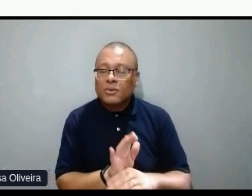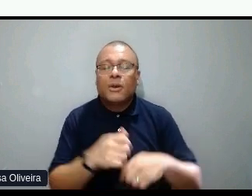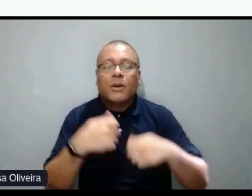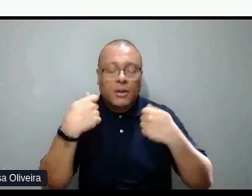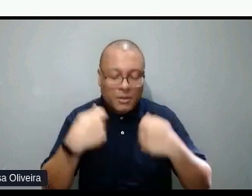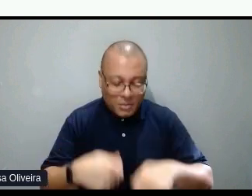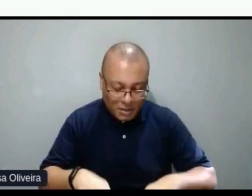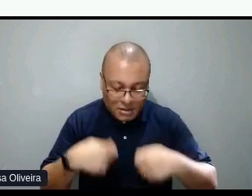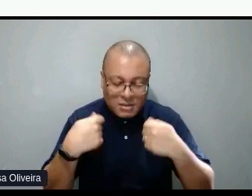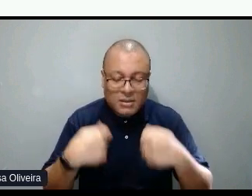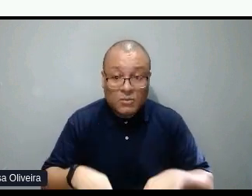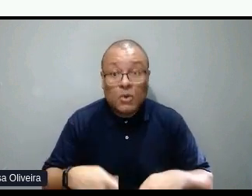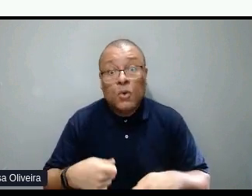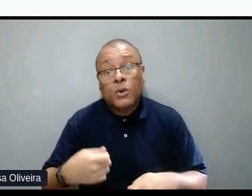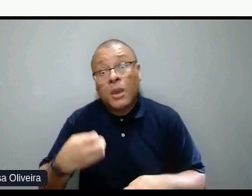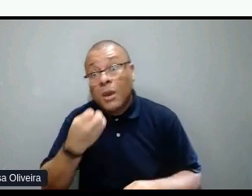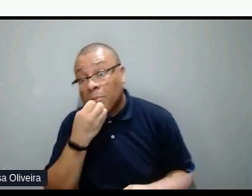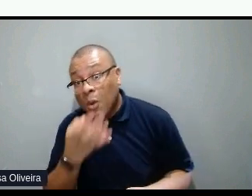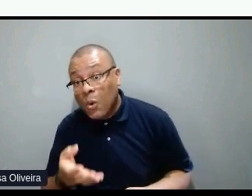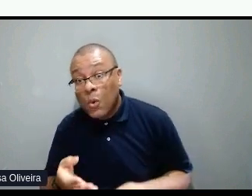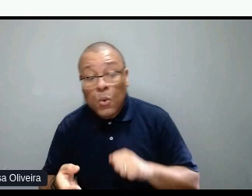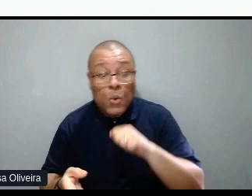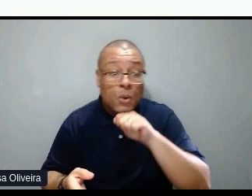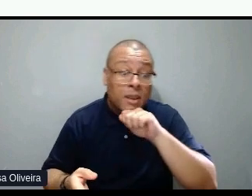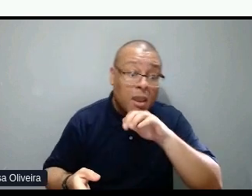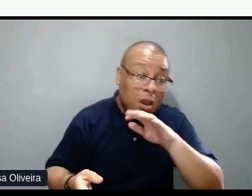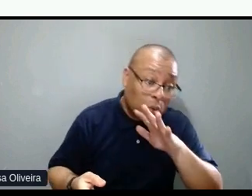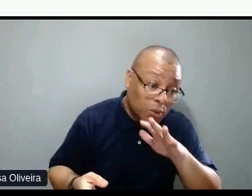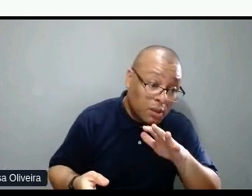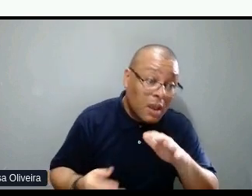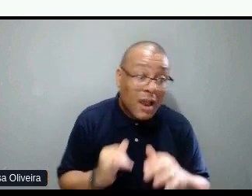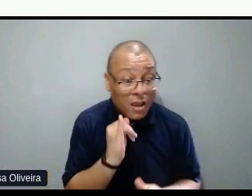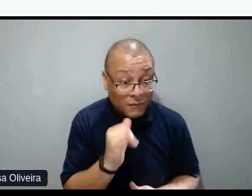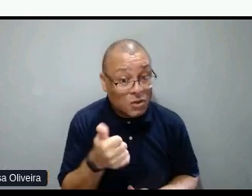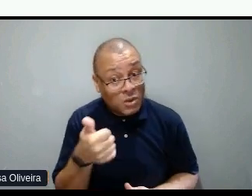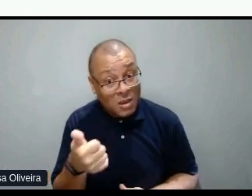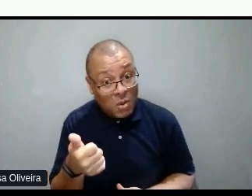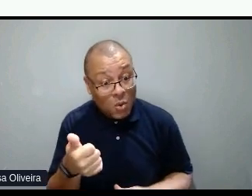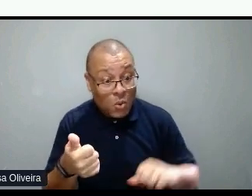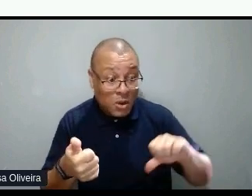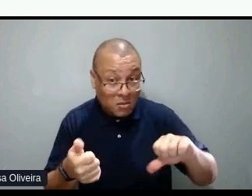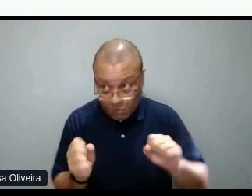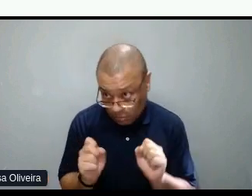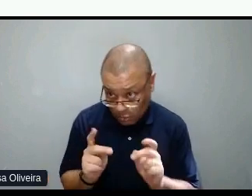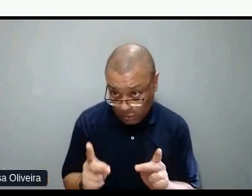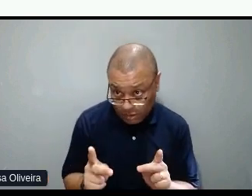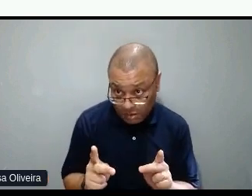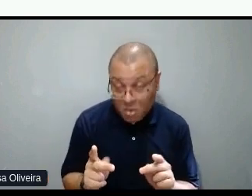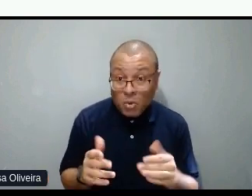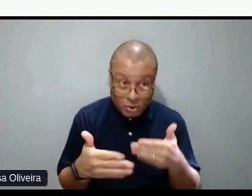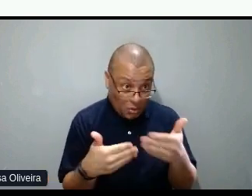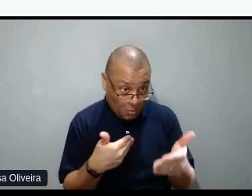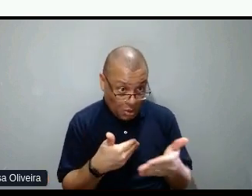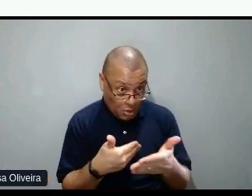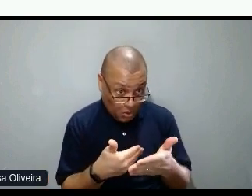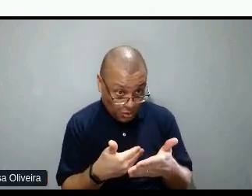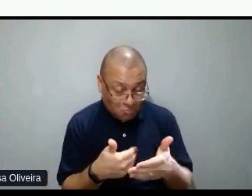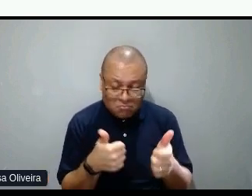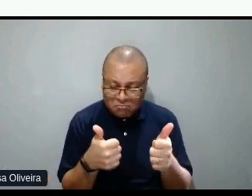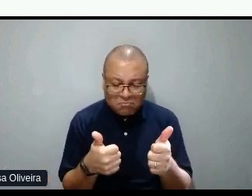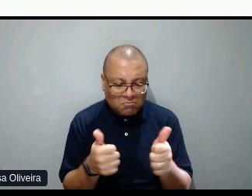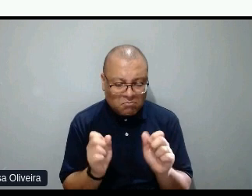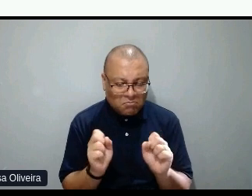in a good way, because what he is always okay. It might not be okay that he steps too close, but who he is always